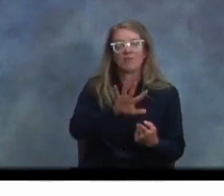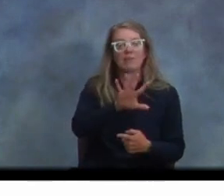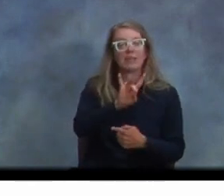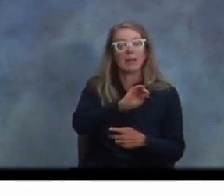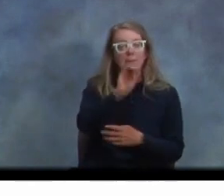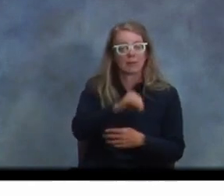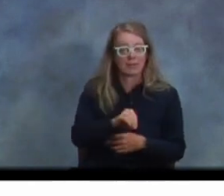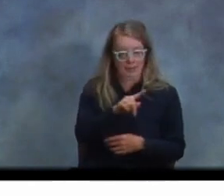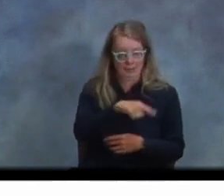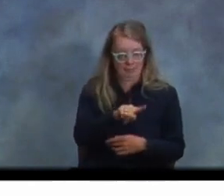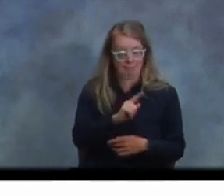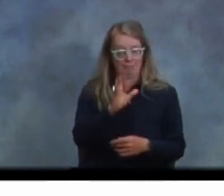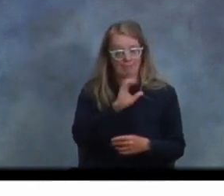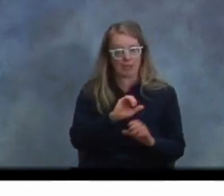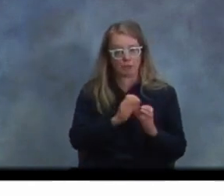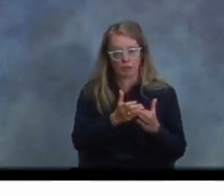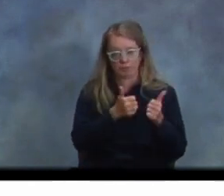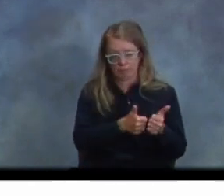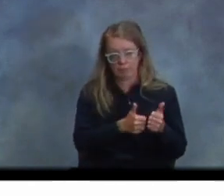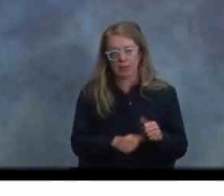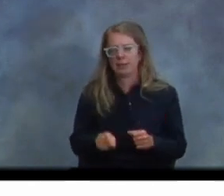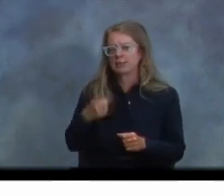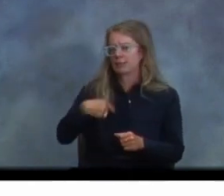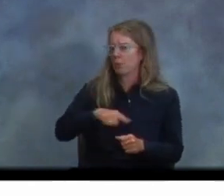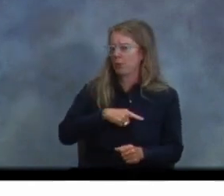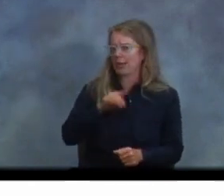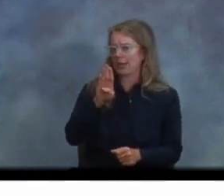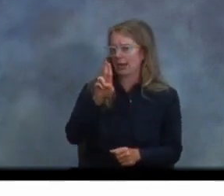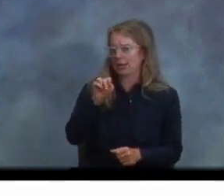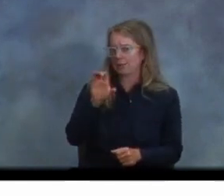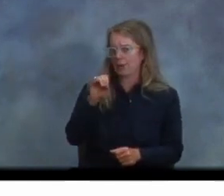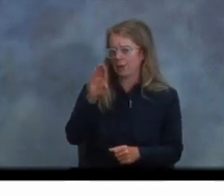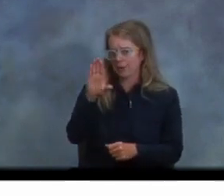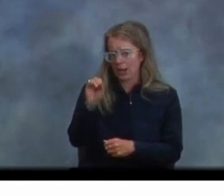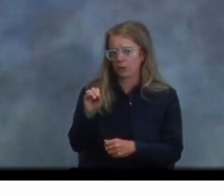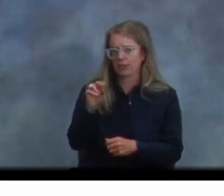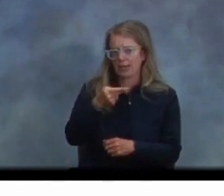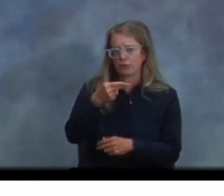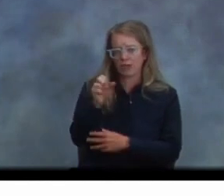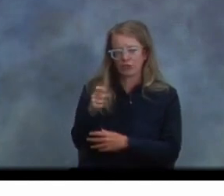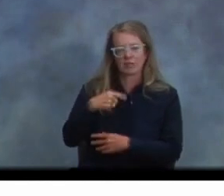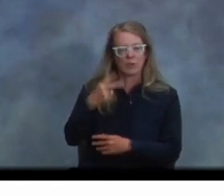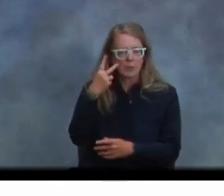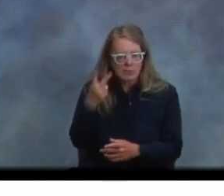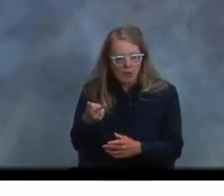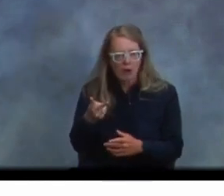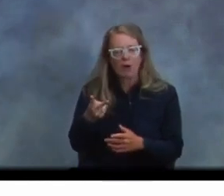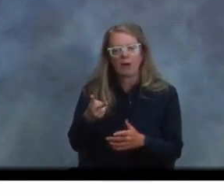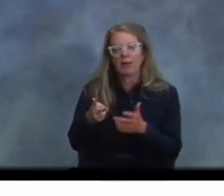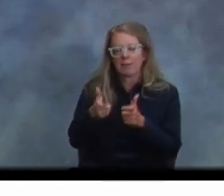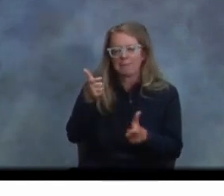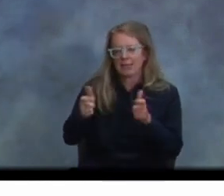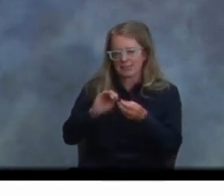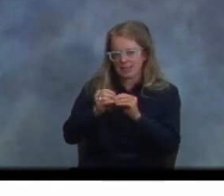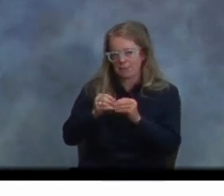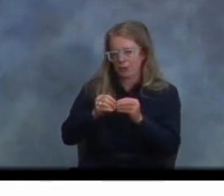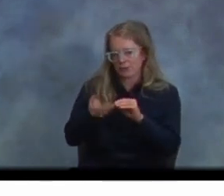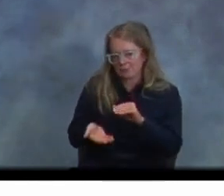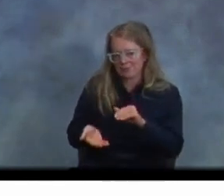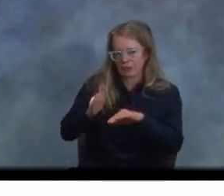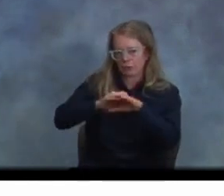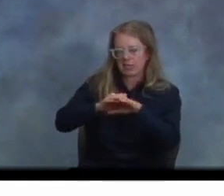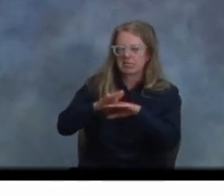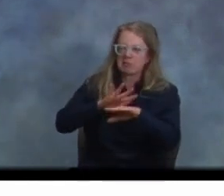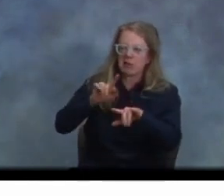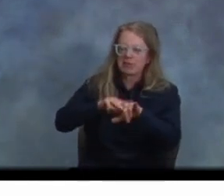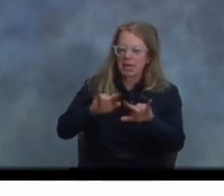And then we, as Buncombe County HHS, saw our greatest increase of vaccination uptake around the same time that we were seeing the highest